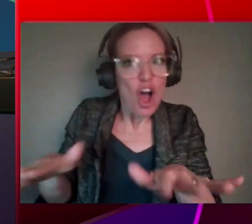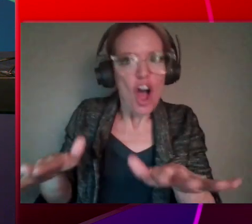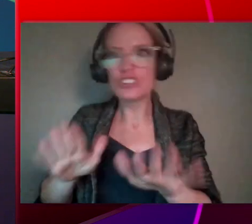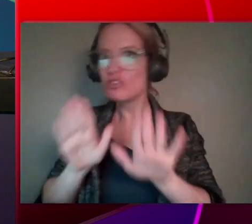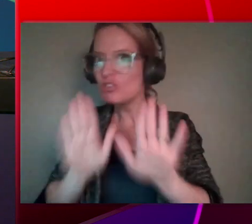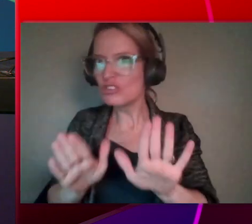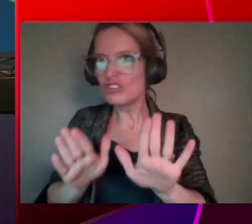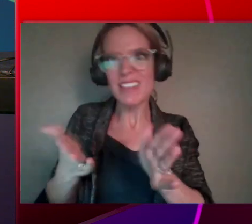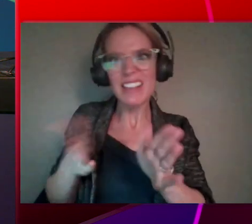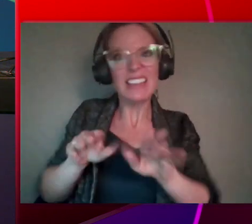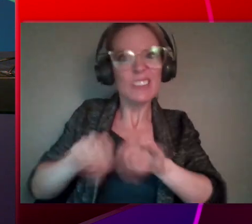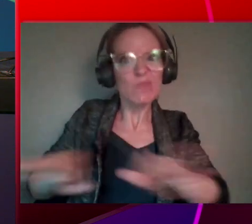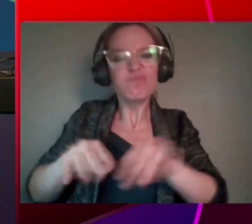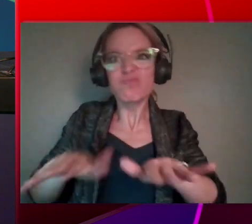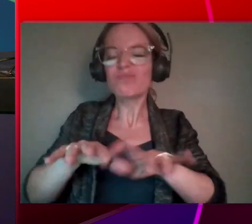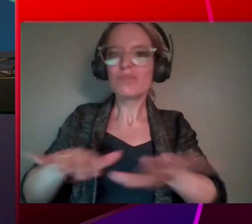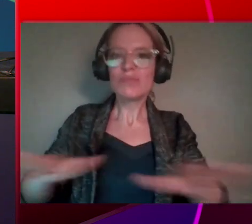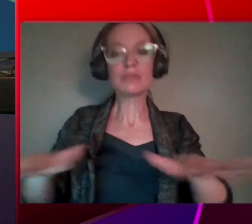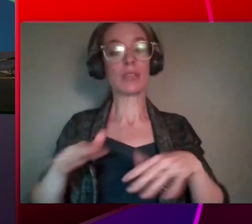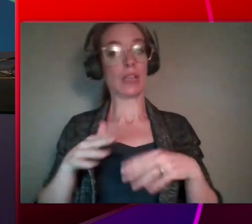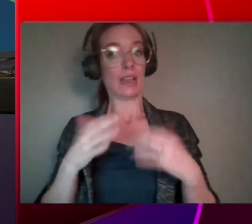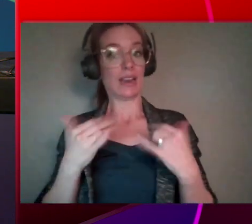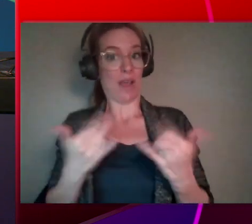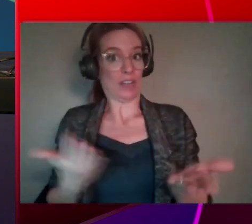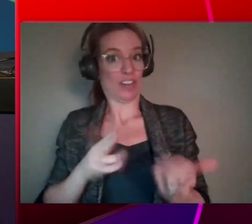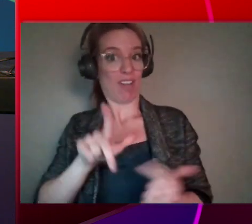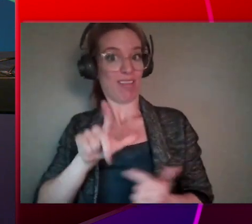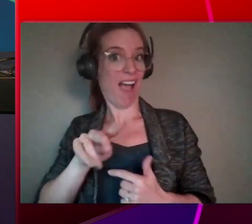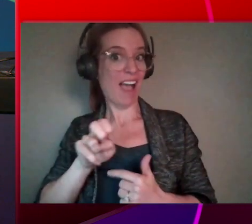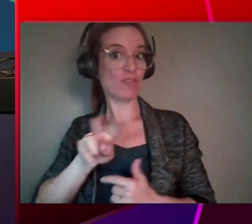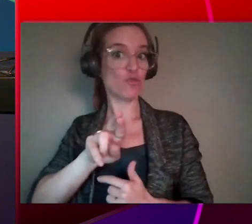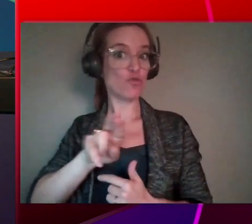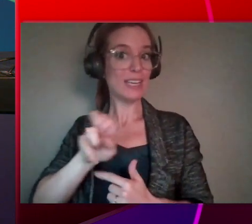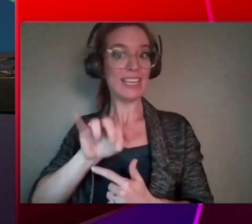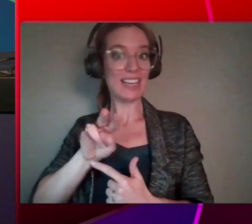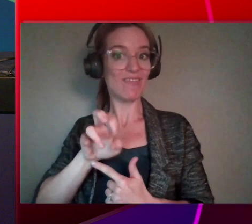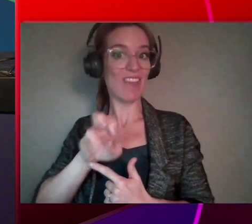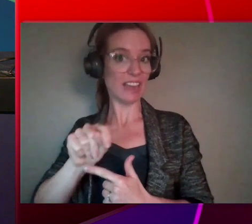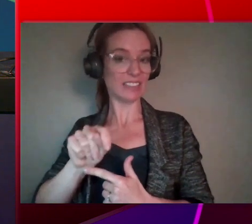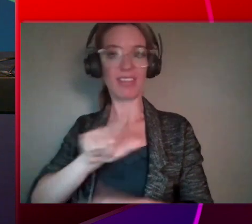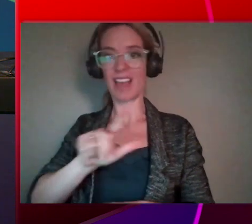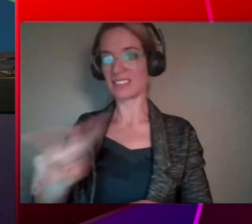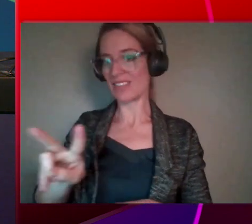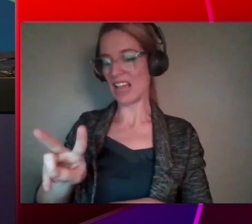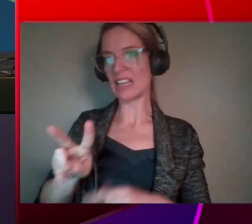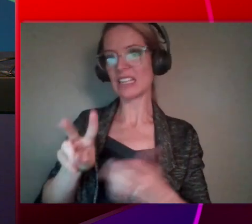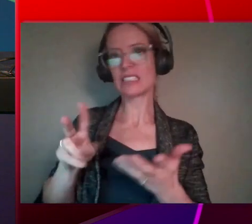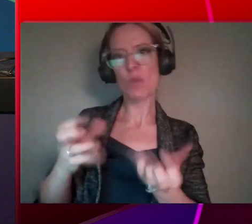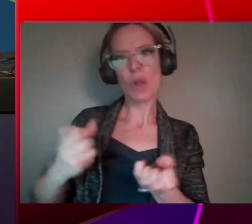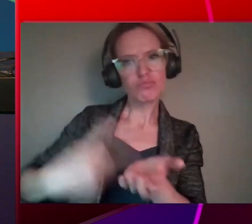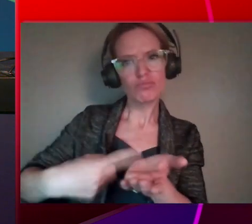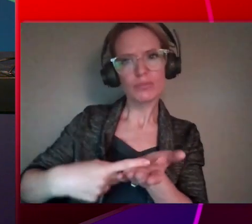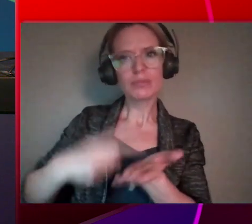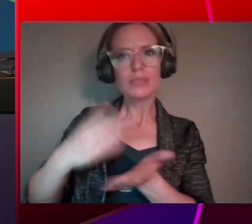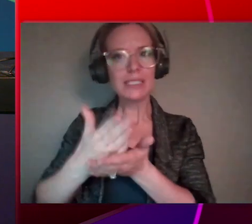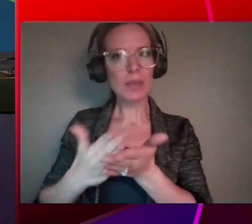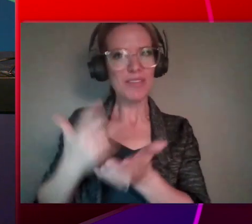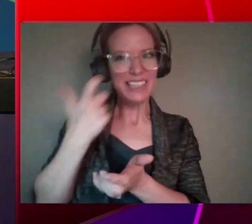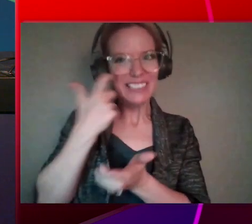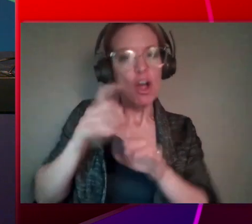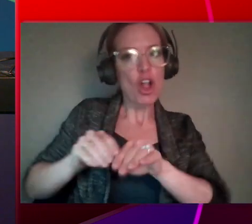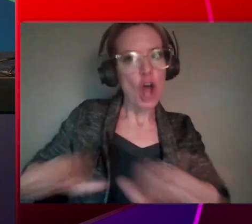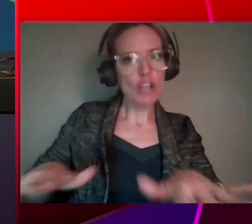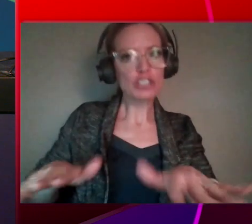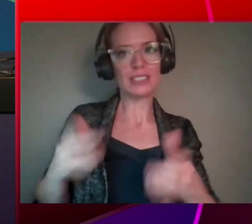Las Vegas, getting ready to talk about some of the amazing launches that happened over the last couple of days here at reInvent. My name is Nathan. I'm joined by